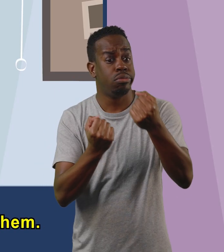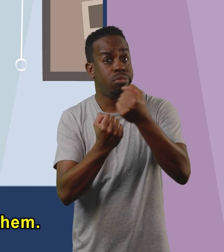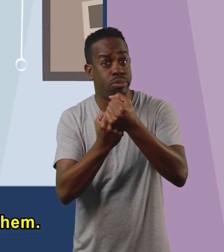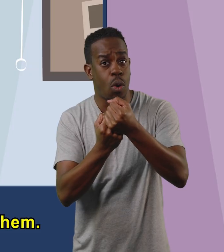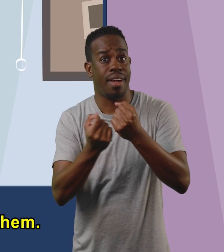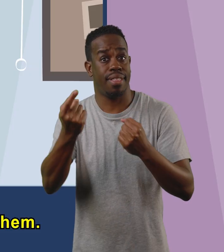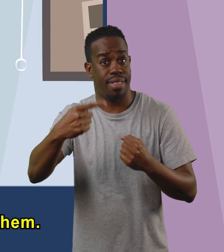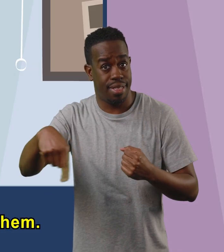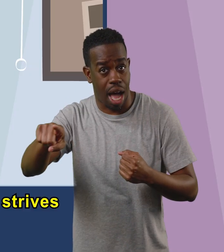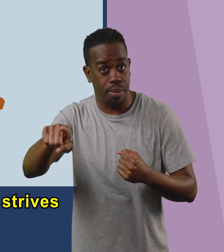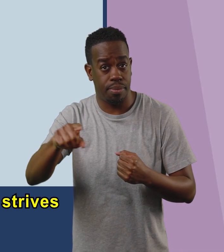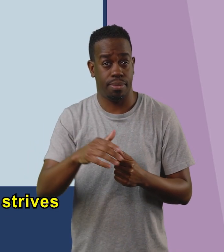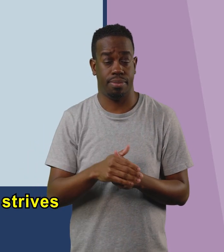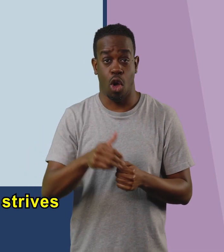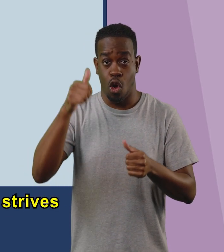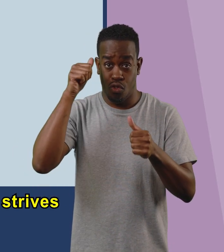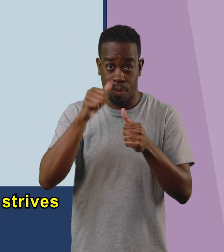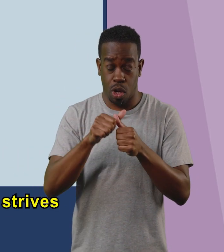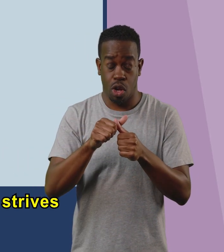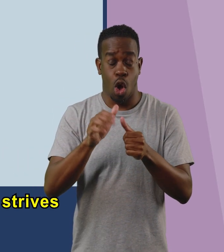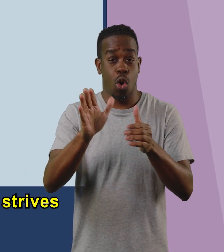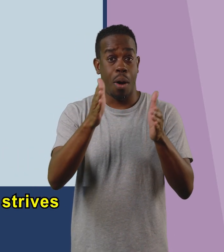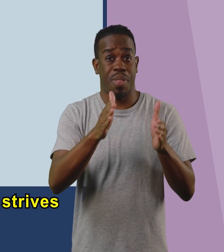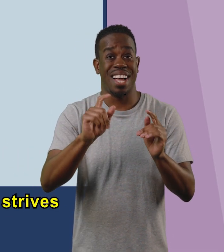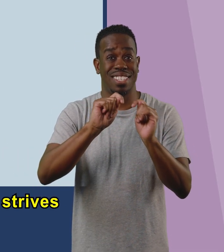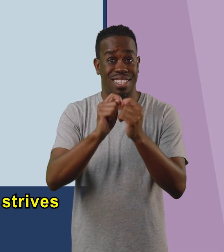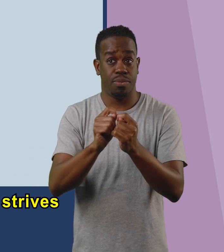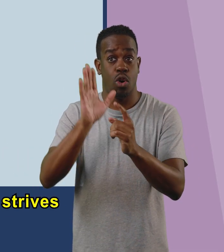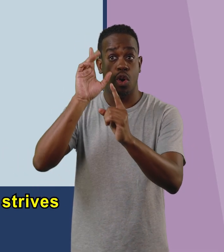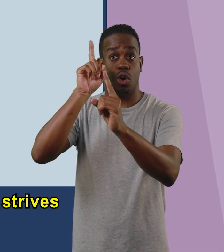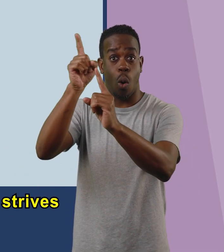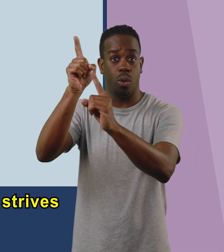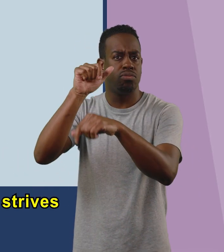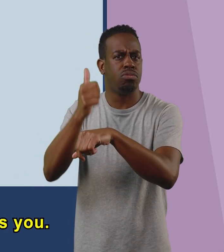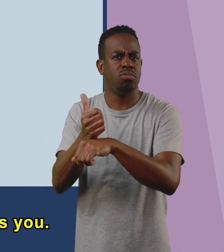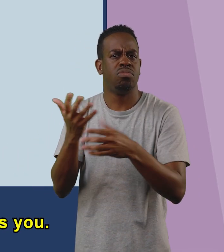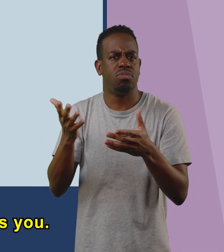the people who support them. Remember, your planning team strives to be